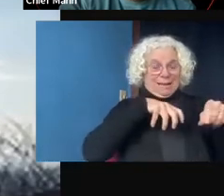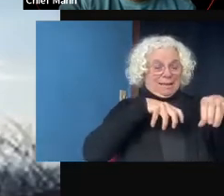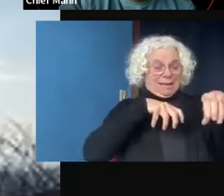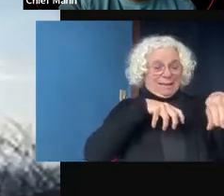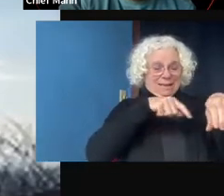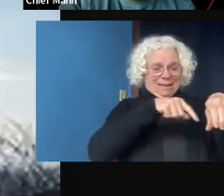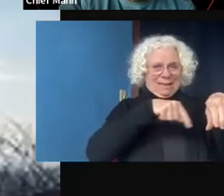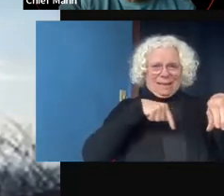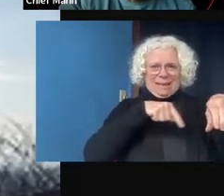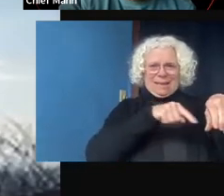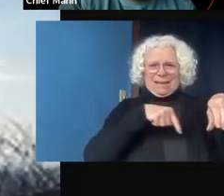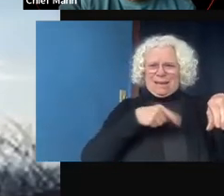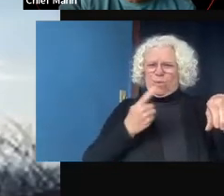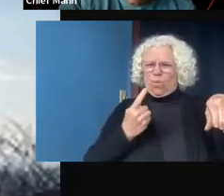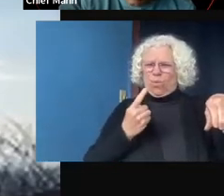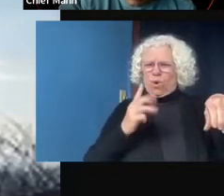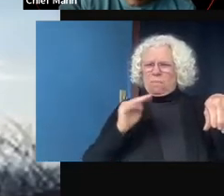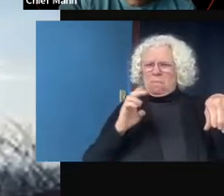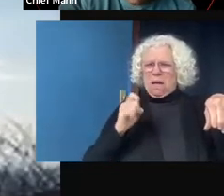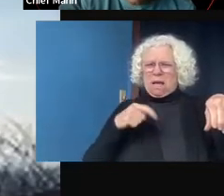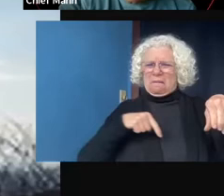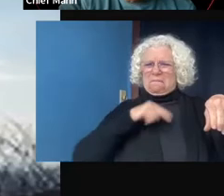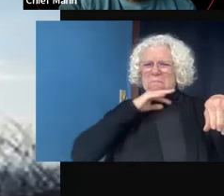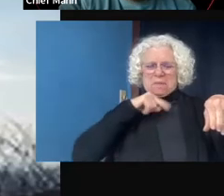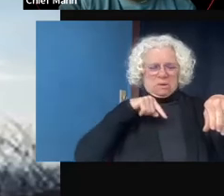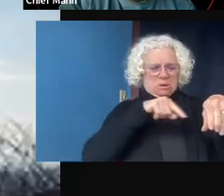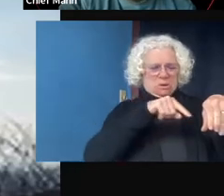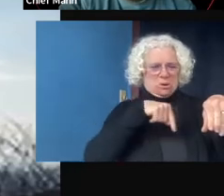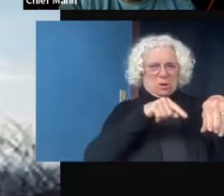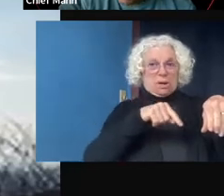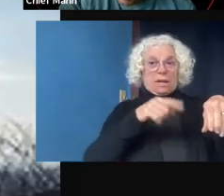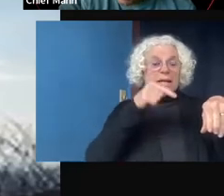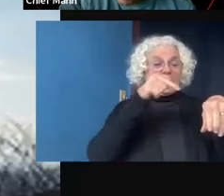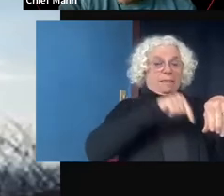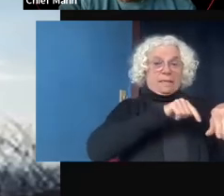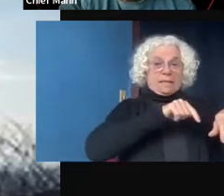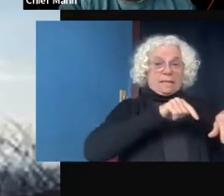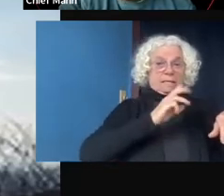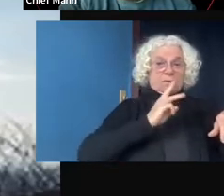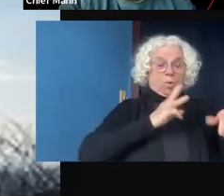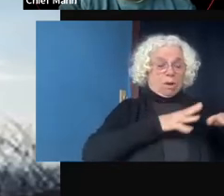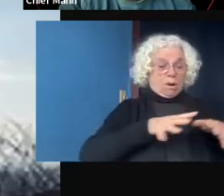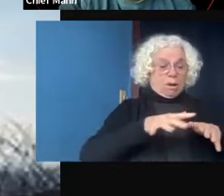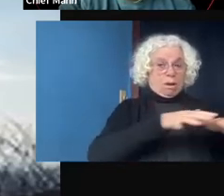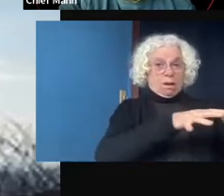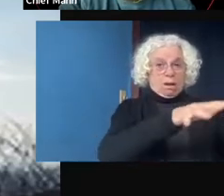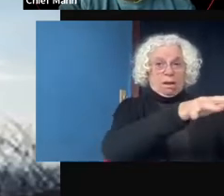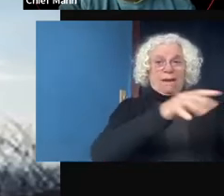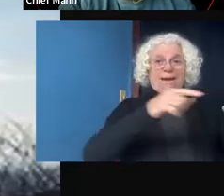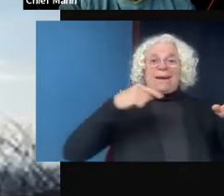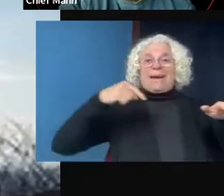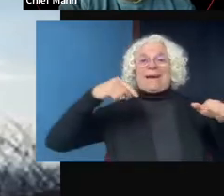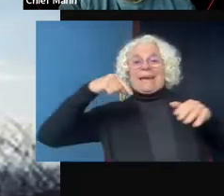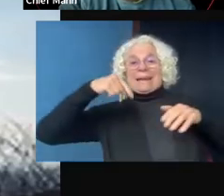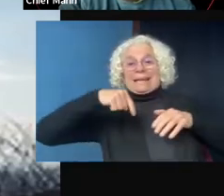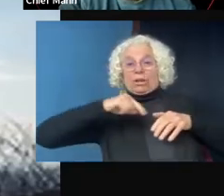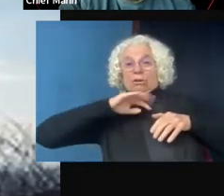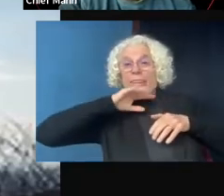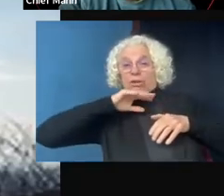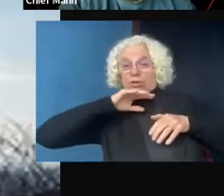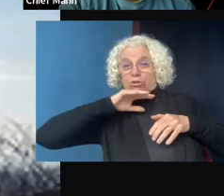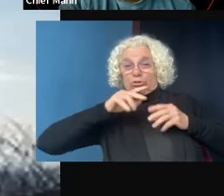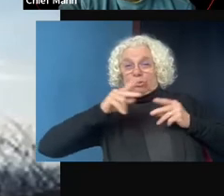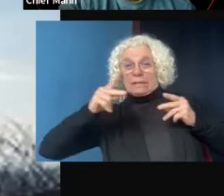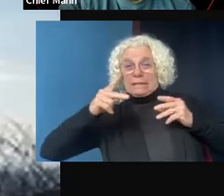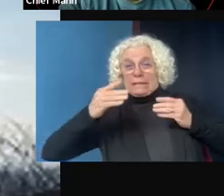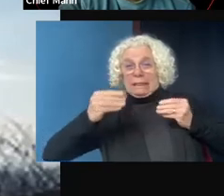site. And all of the tributary streams from the Superfund site flow directly into it, carrying